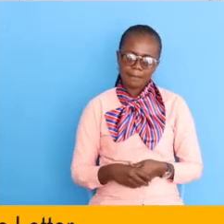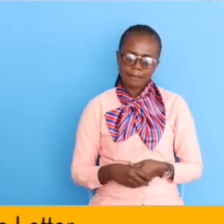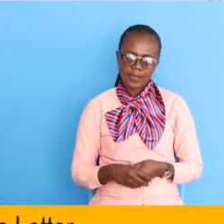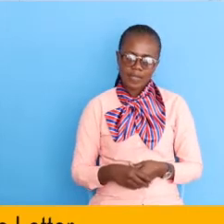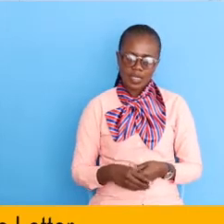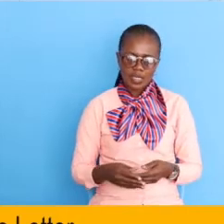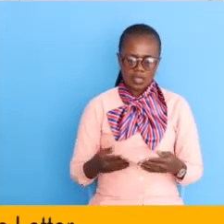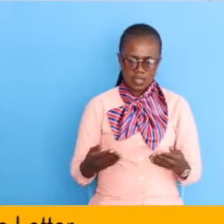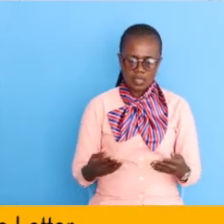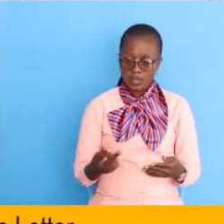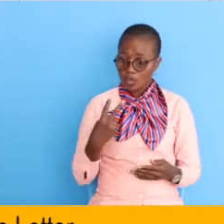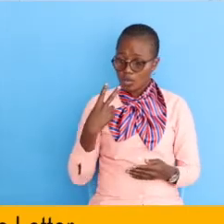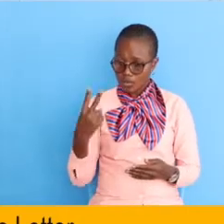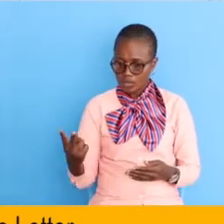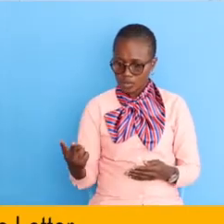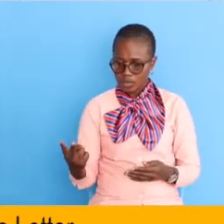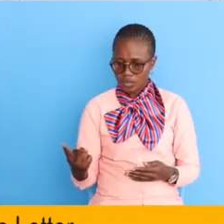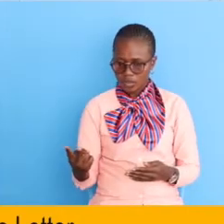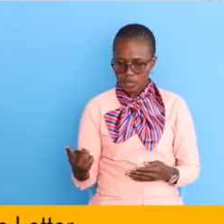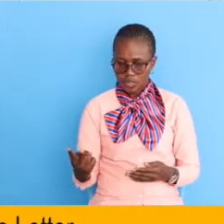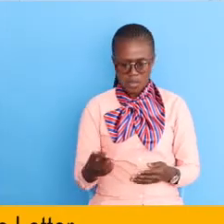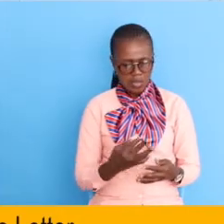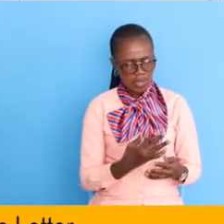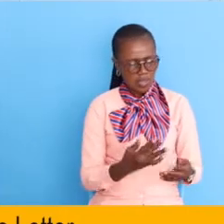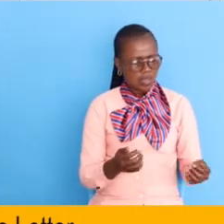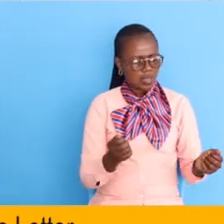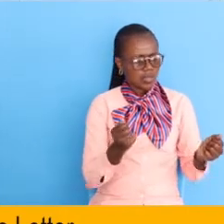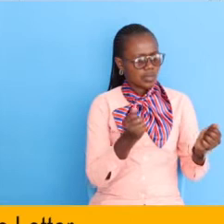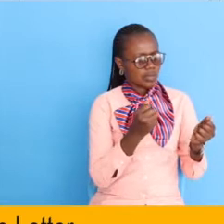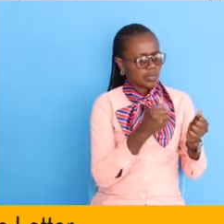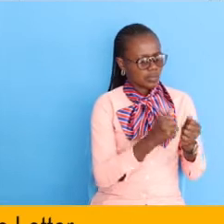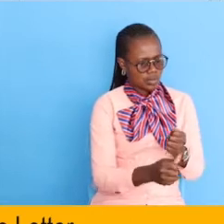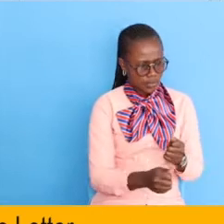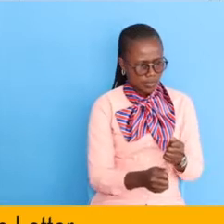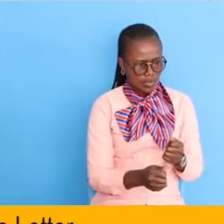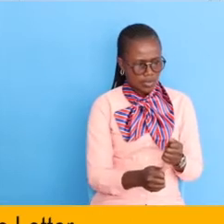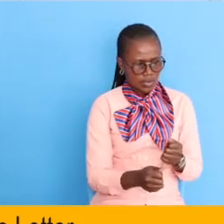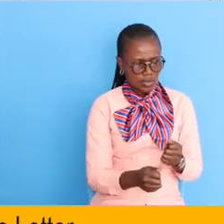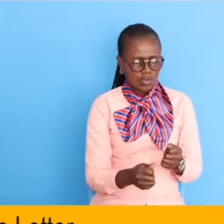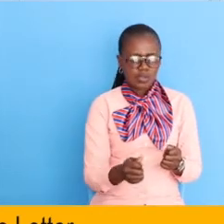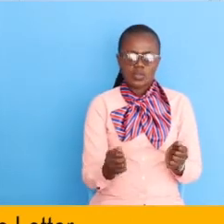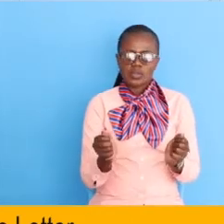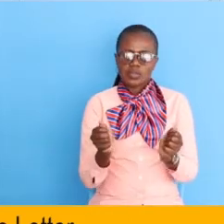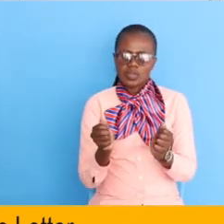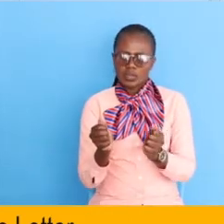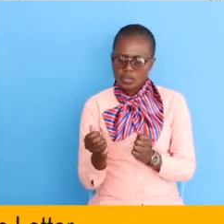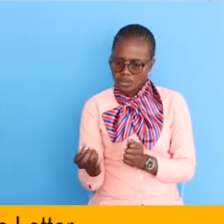you also need to show how much I owe a person by the amount and